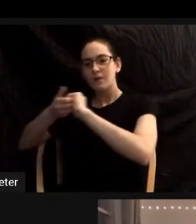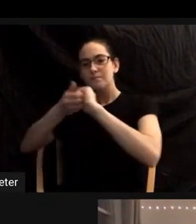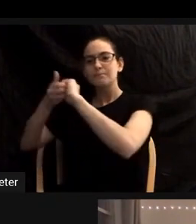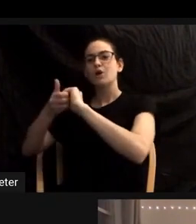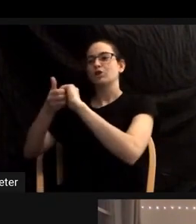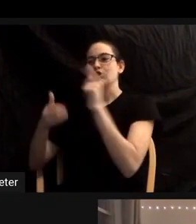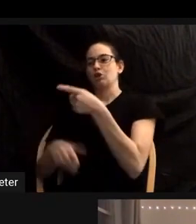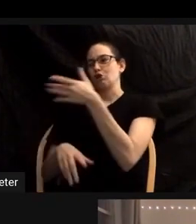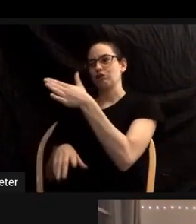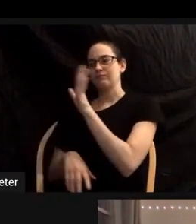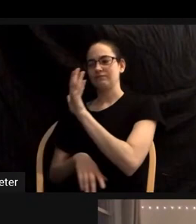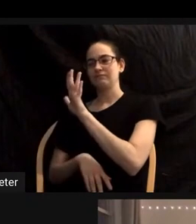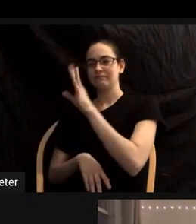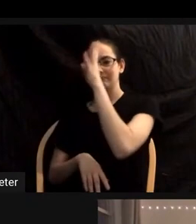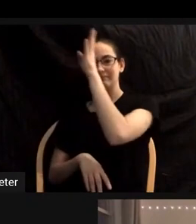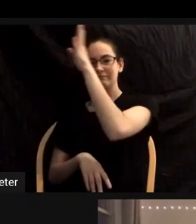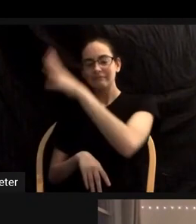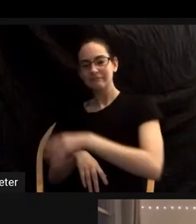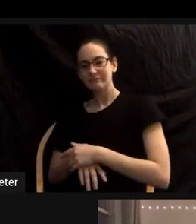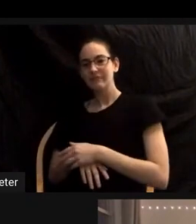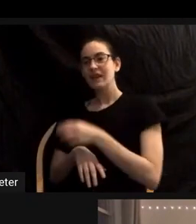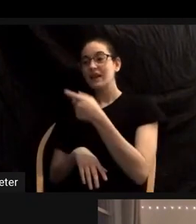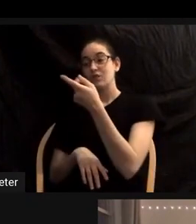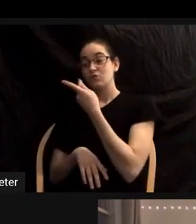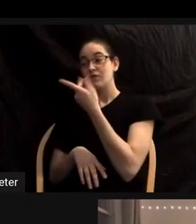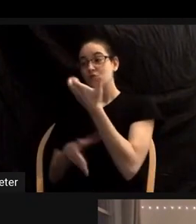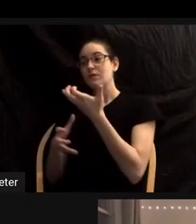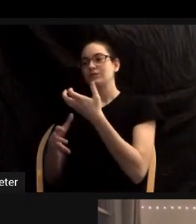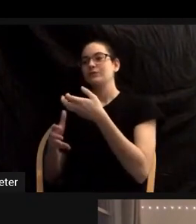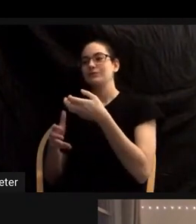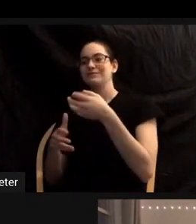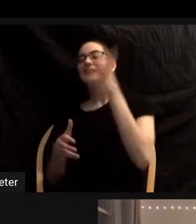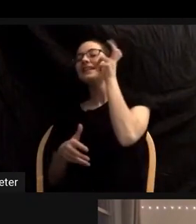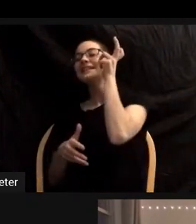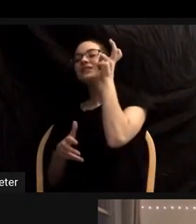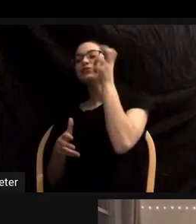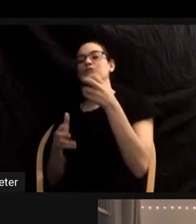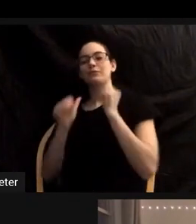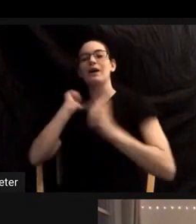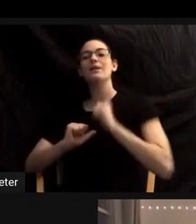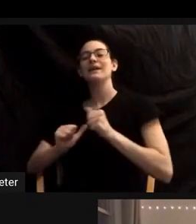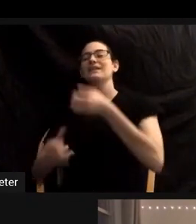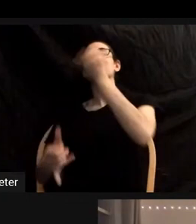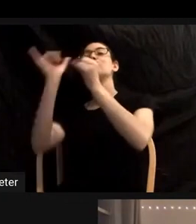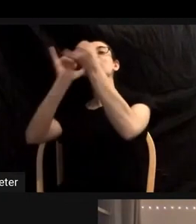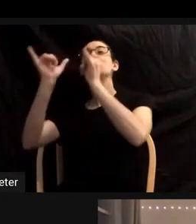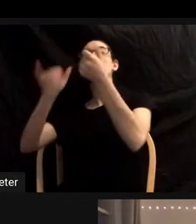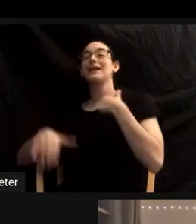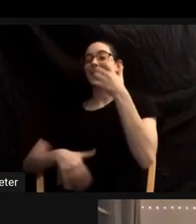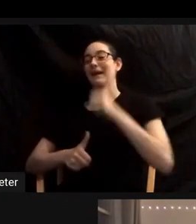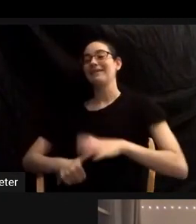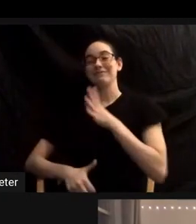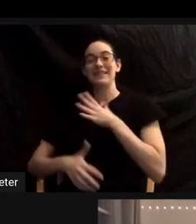really, like, we wanted to listen to plays and sit in a living room and drink and record it and make that a podcast. So it was really super